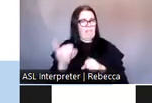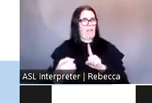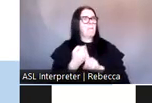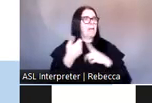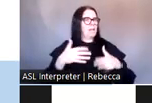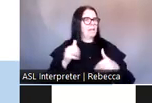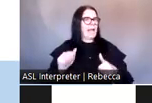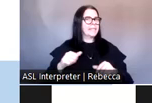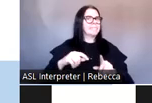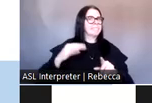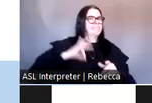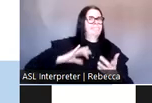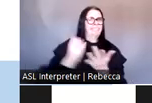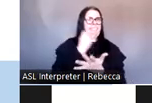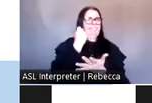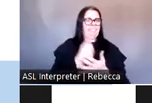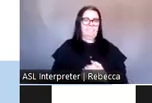So by way of a bit of context,